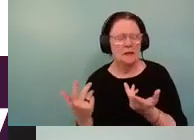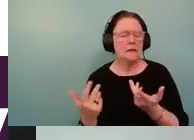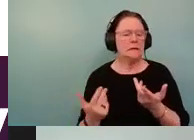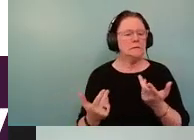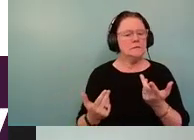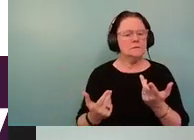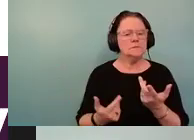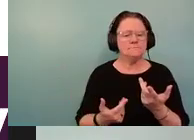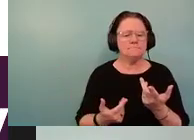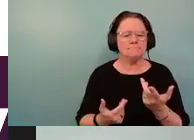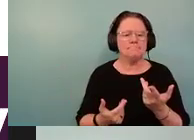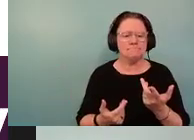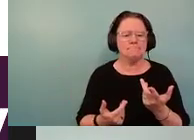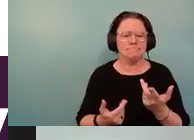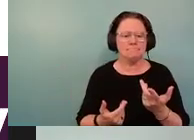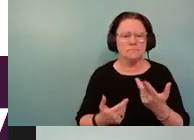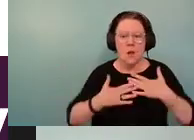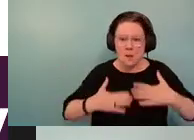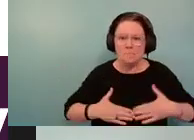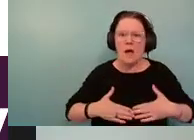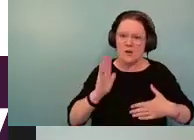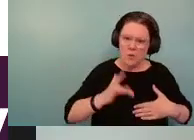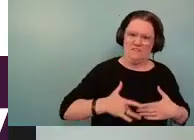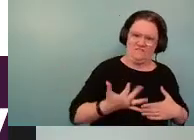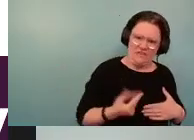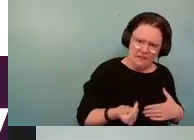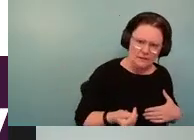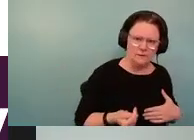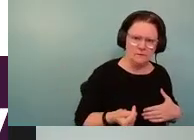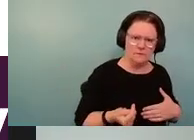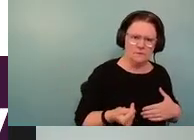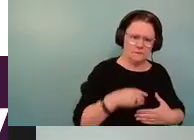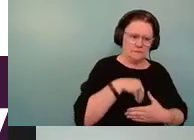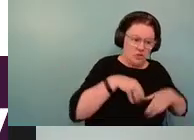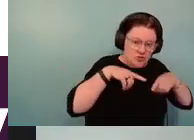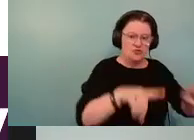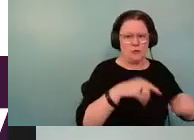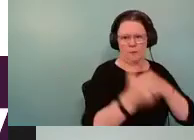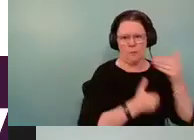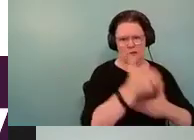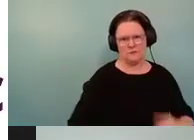is something that our body physically feels or reacts to within that trauma.